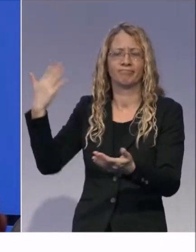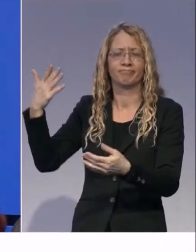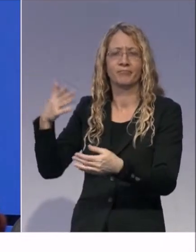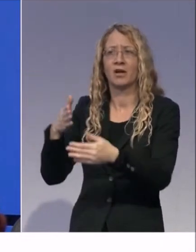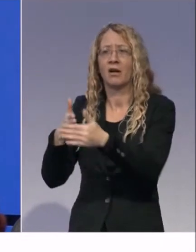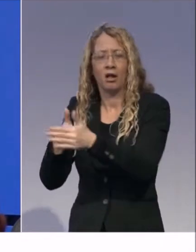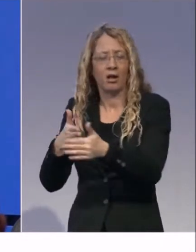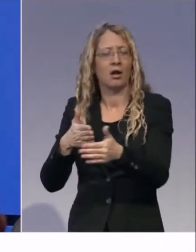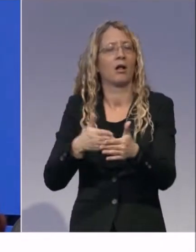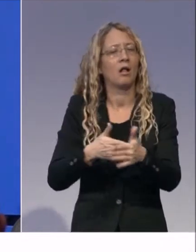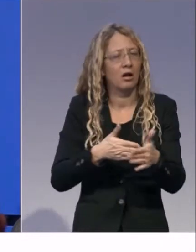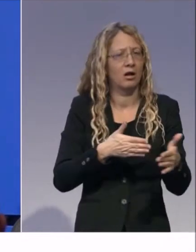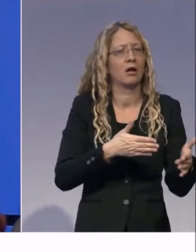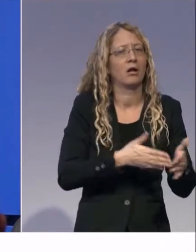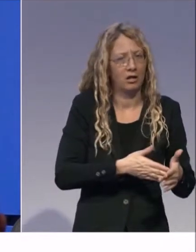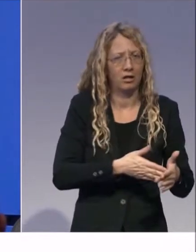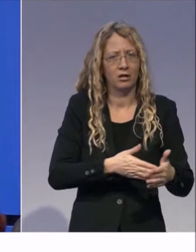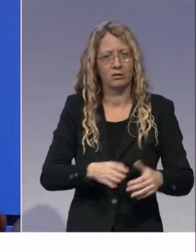lastly,